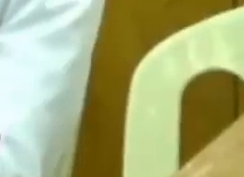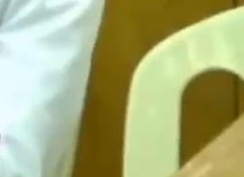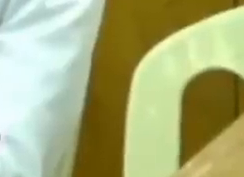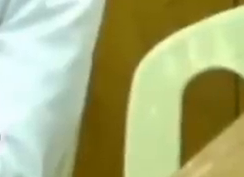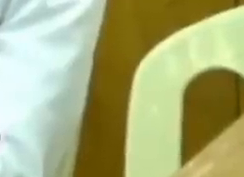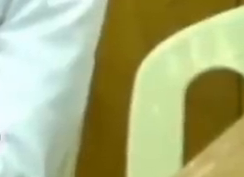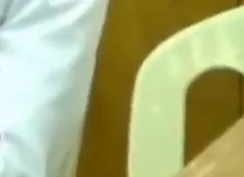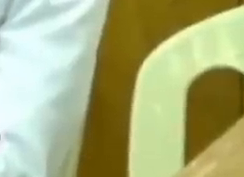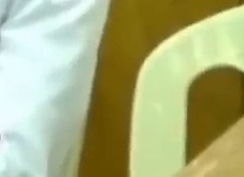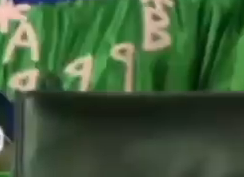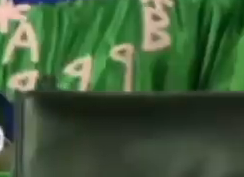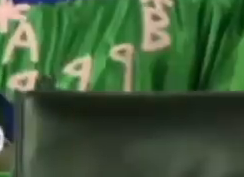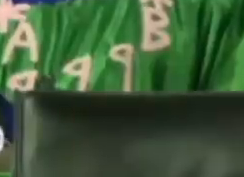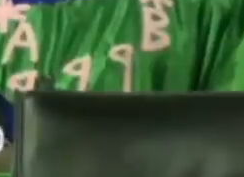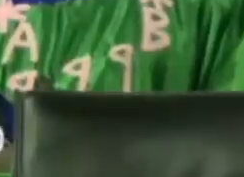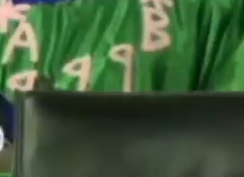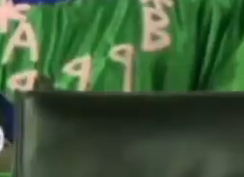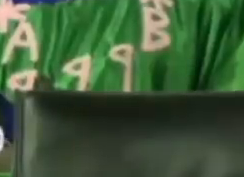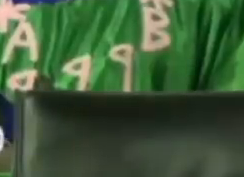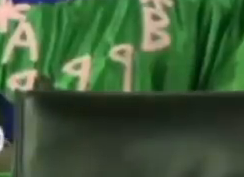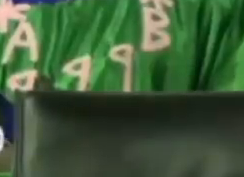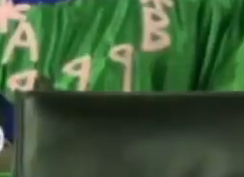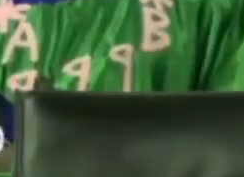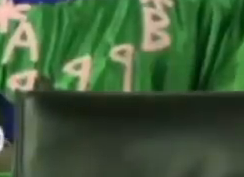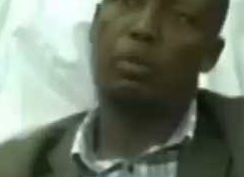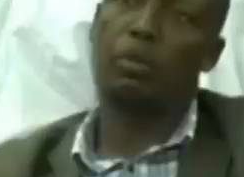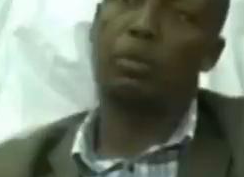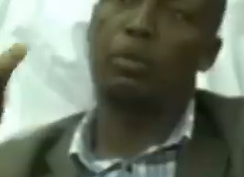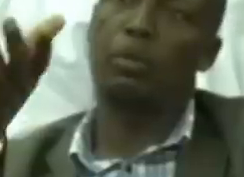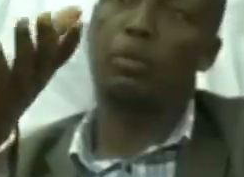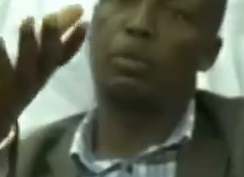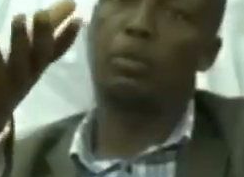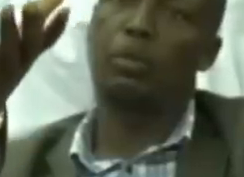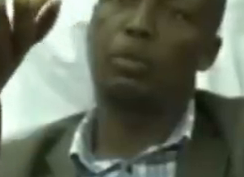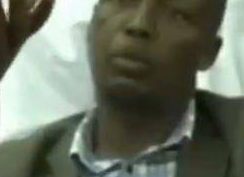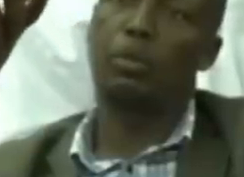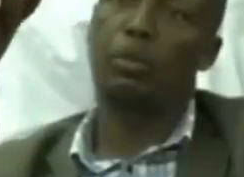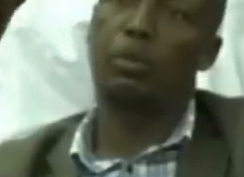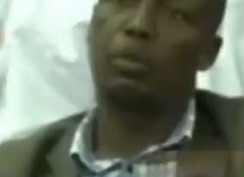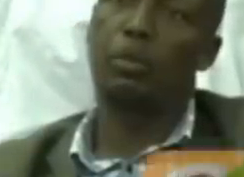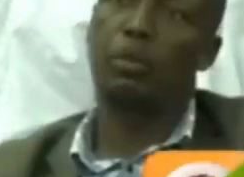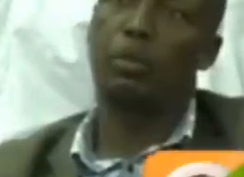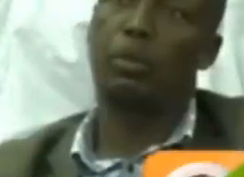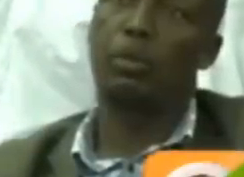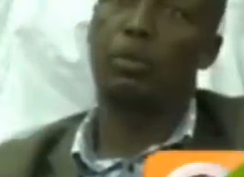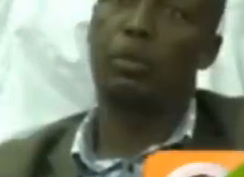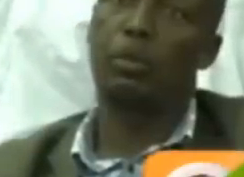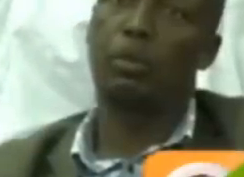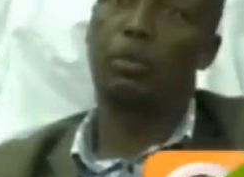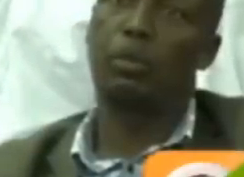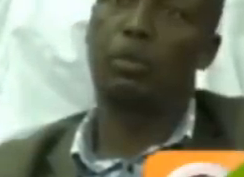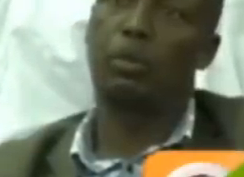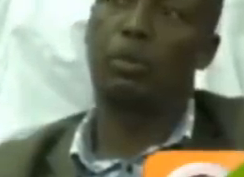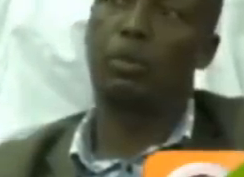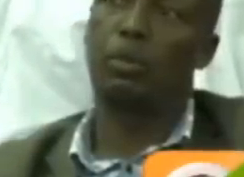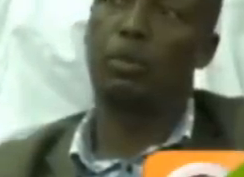Nekuga do igre direda siyasa. Matiyeji yene kodisha madisha ga. From millions of Kenyans